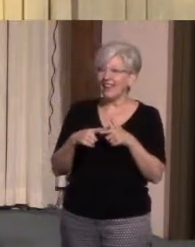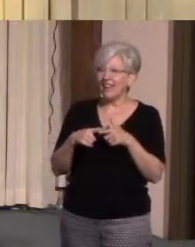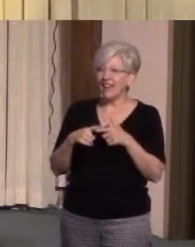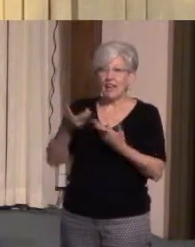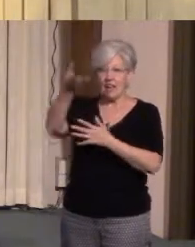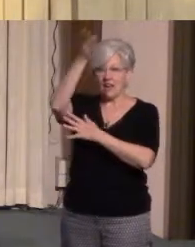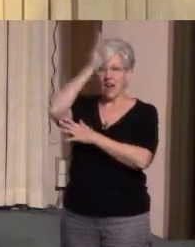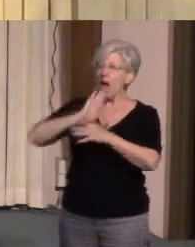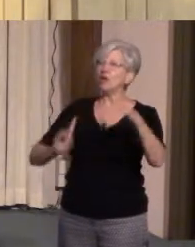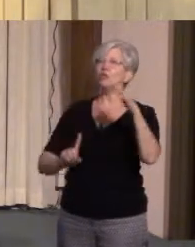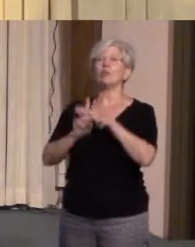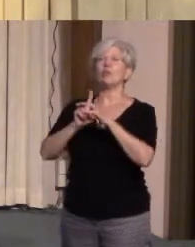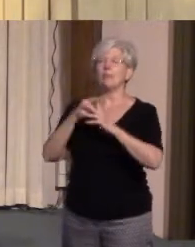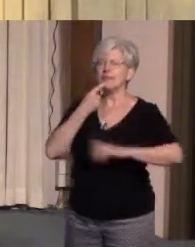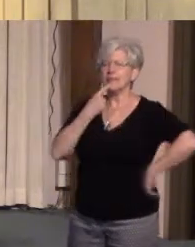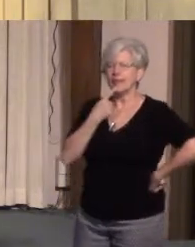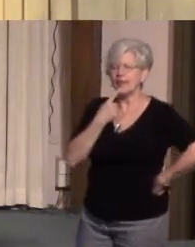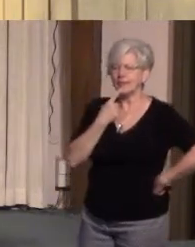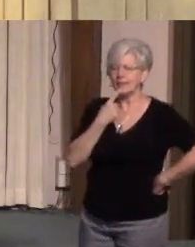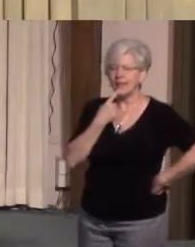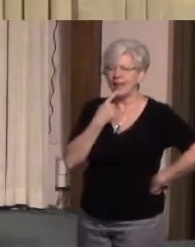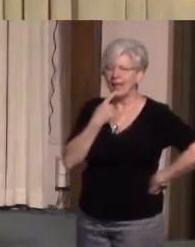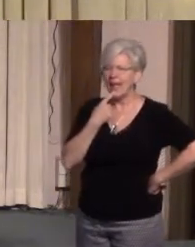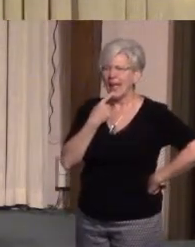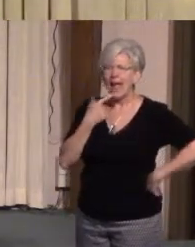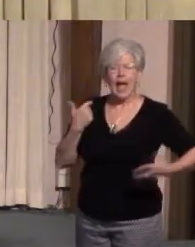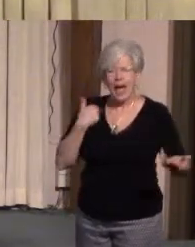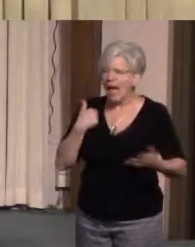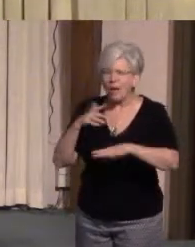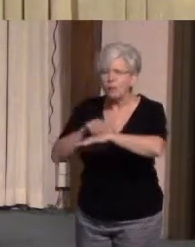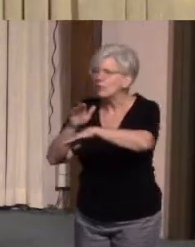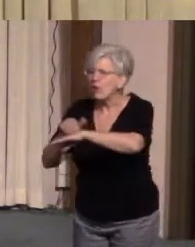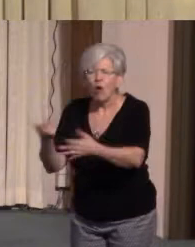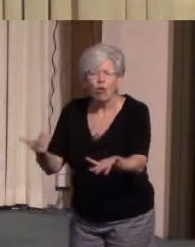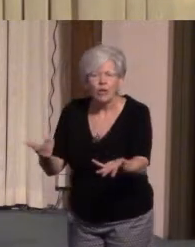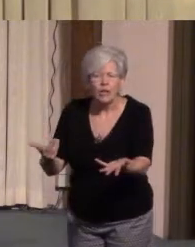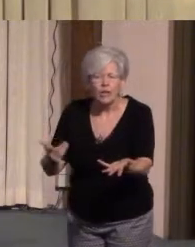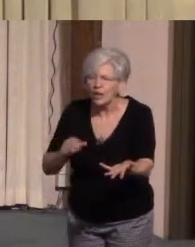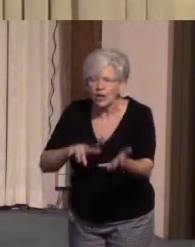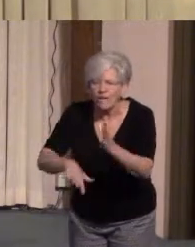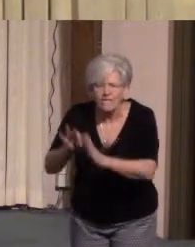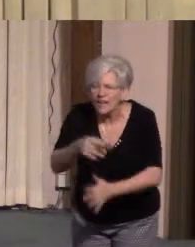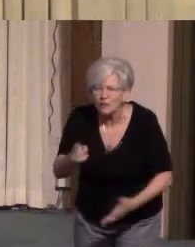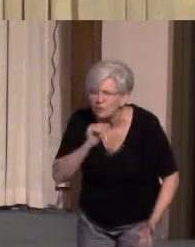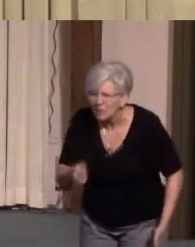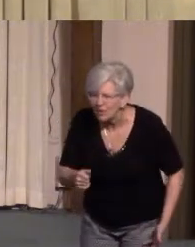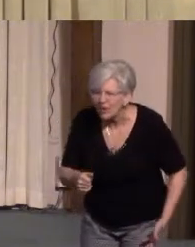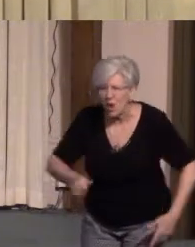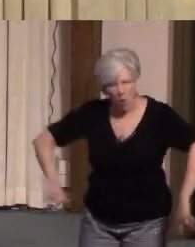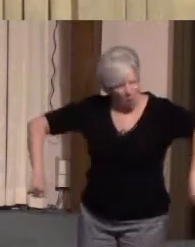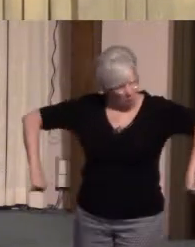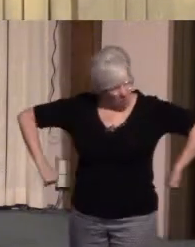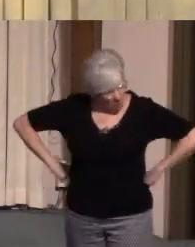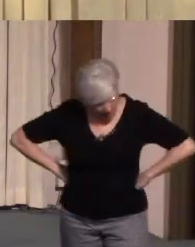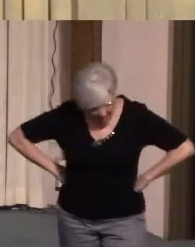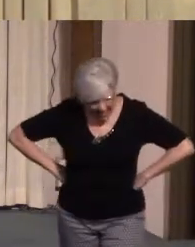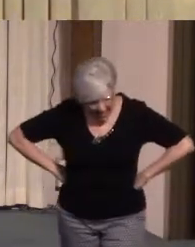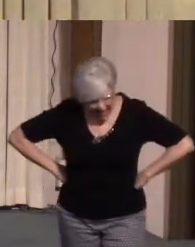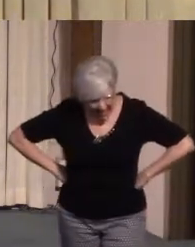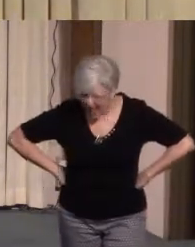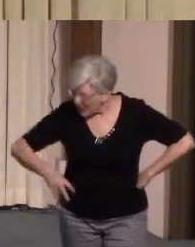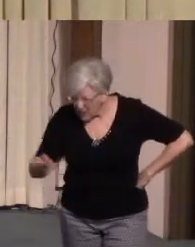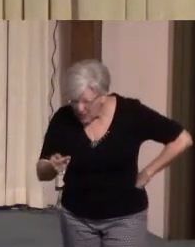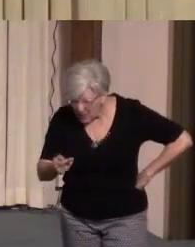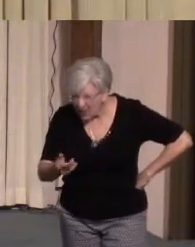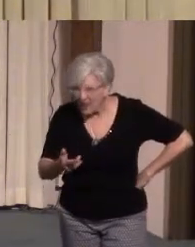for, right? So then, at a certain point, God shows up and he says, hey, I was calling for y'all, I couldn't